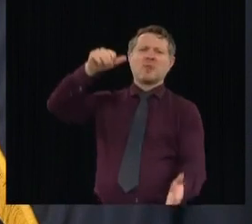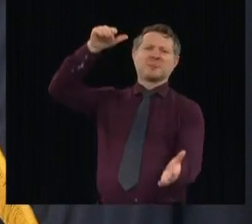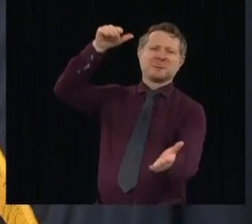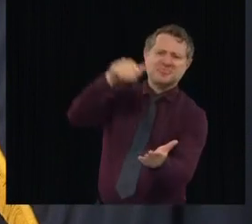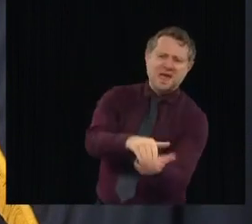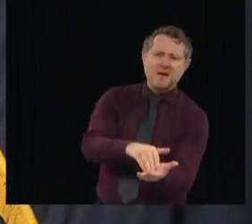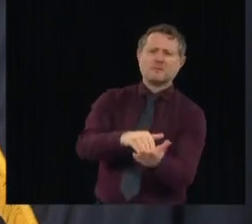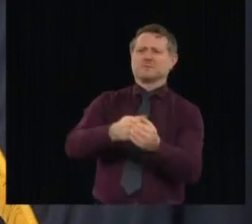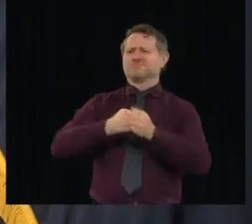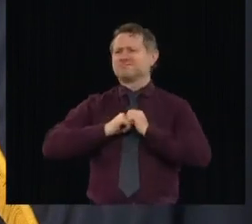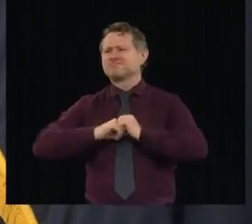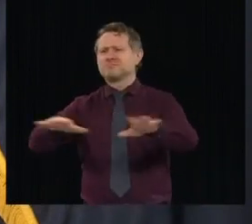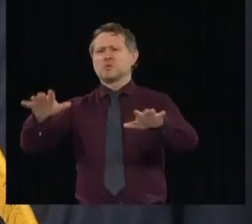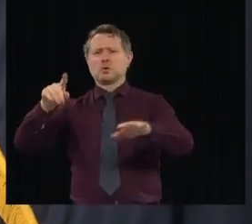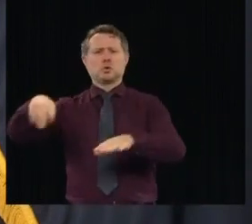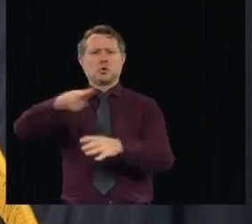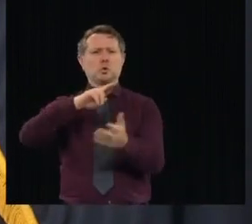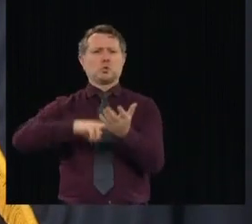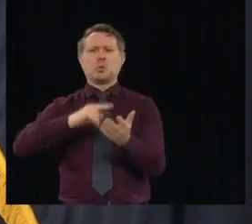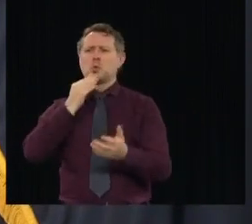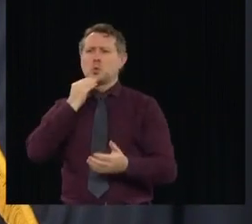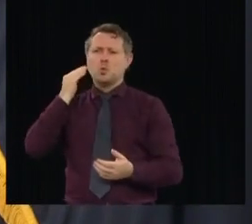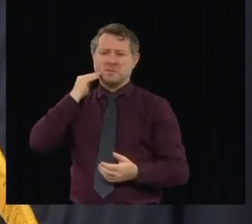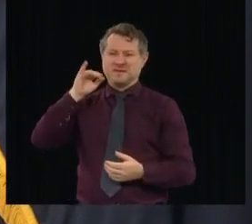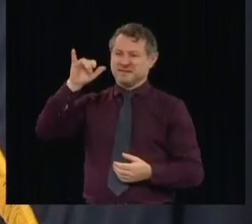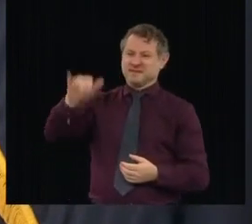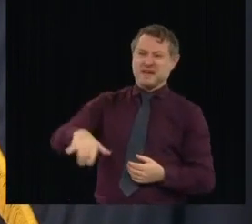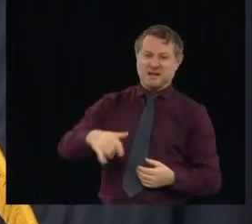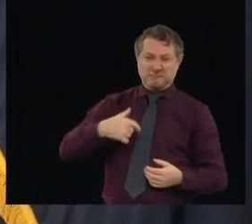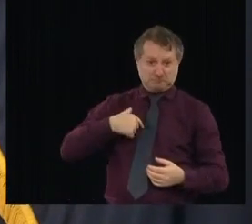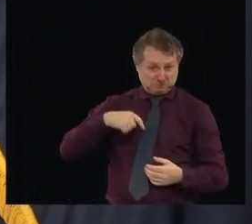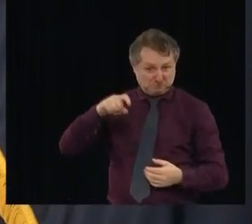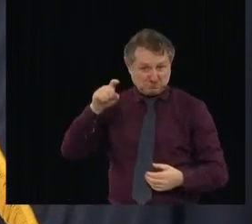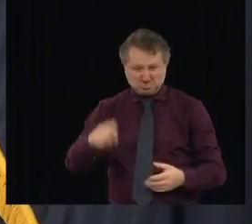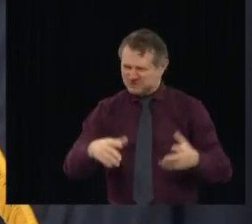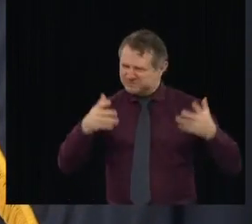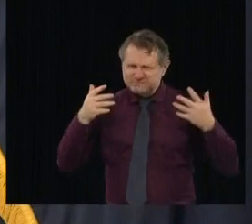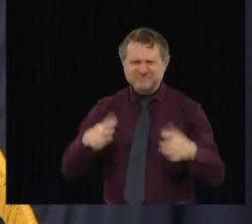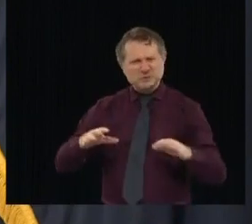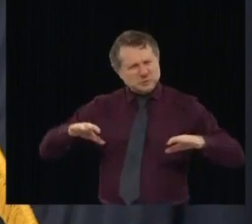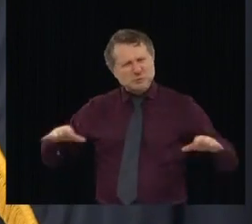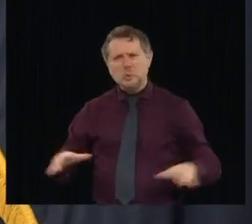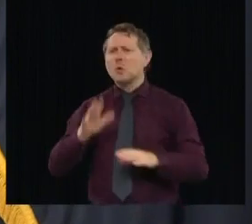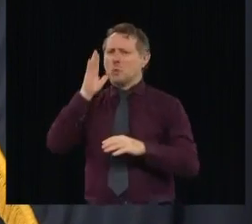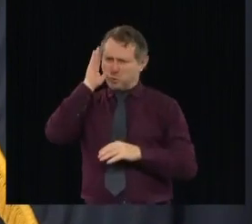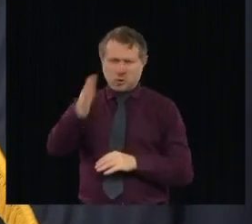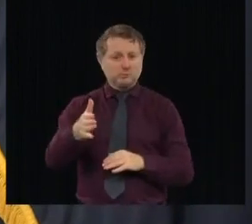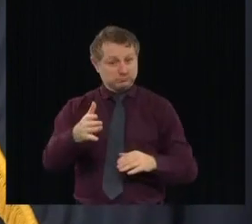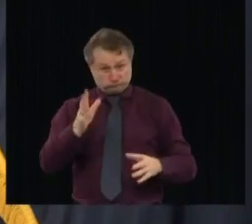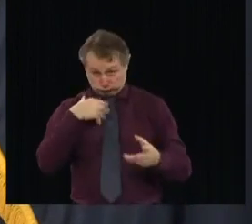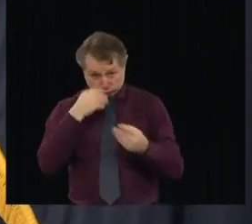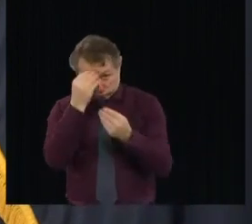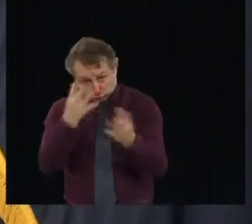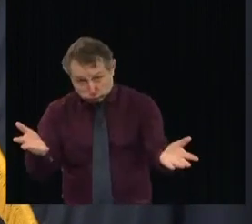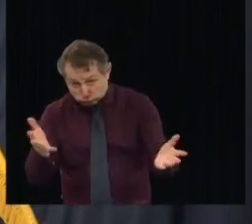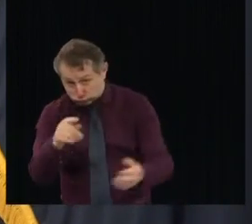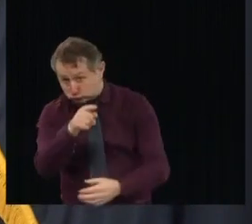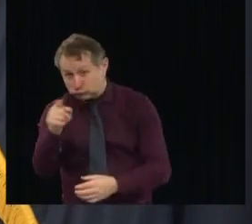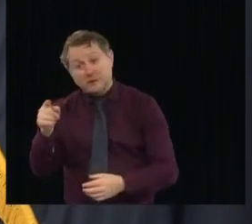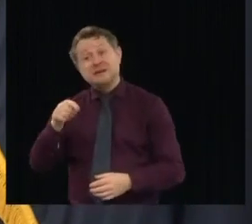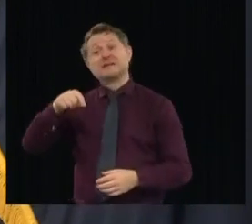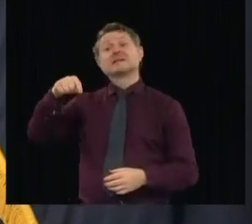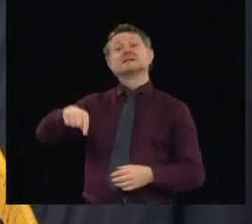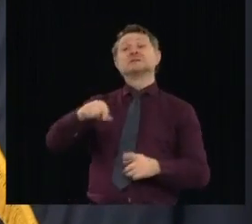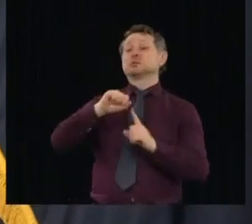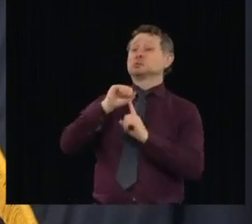do. But we need, this is one of those situations where it's never been done before. It is very hard